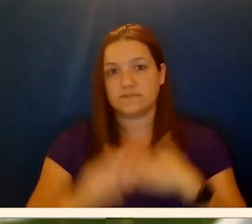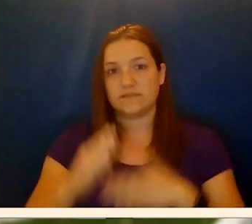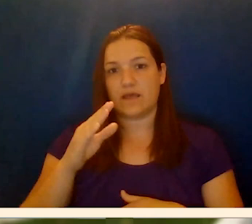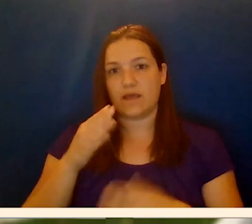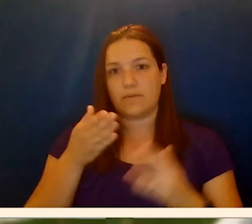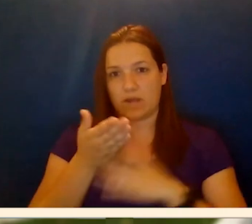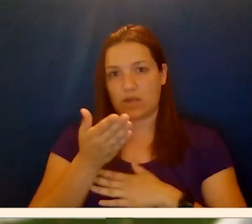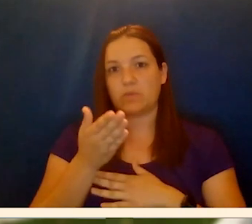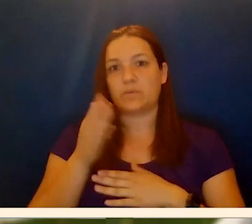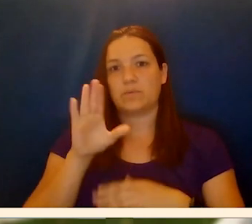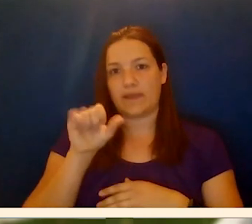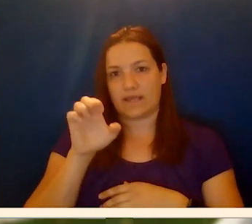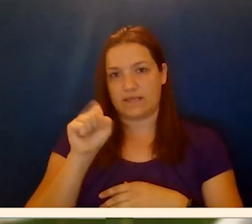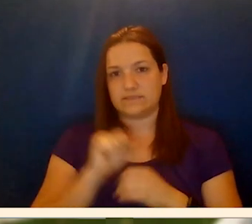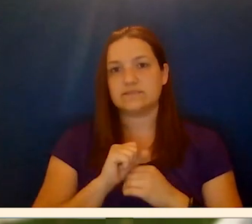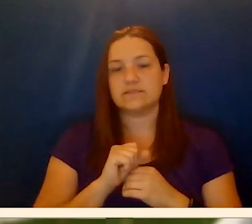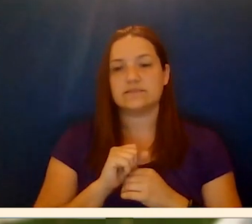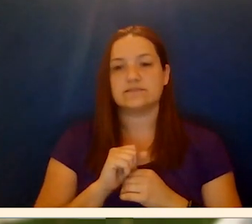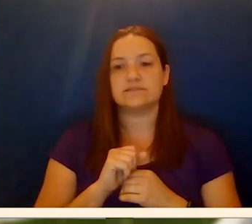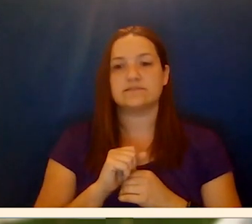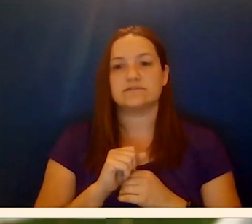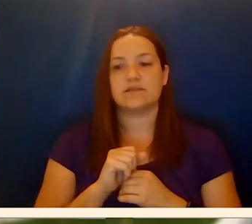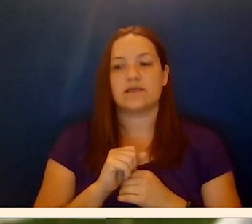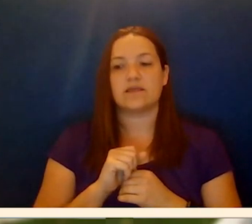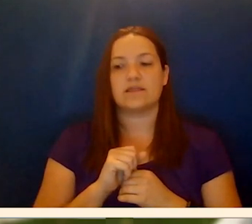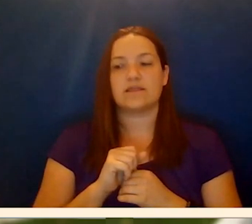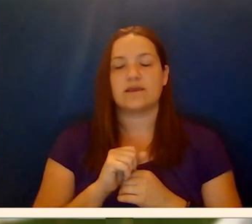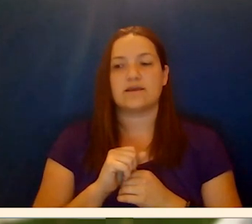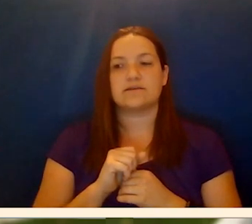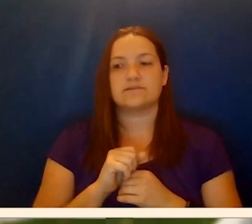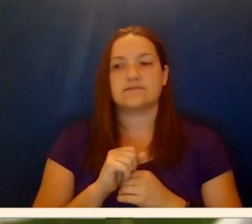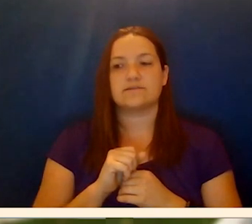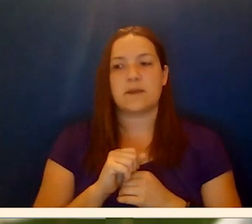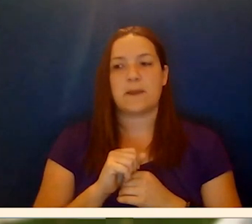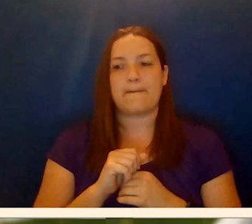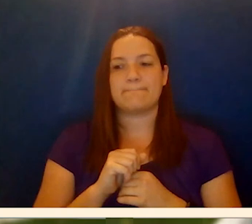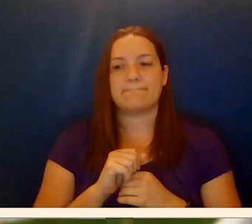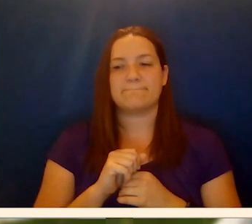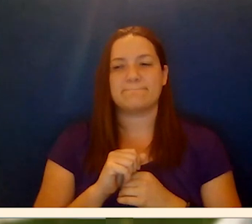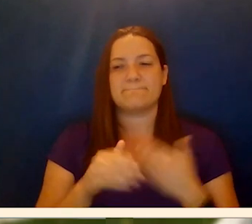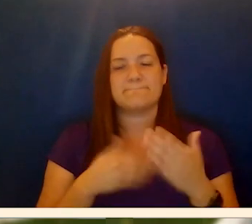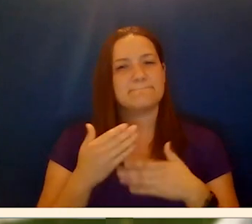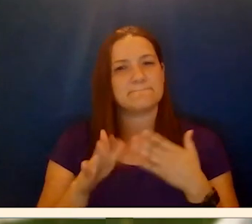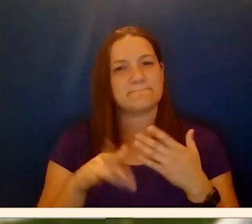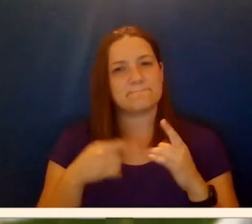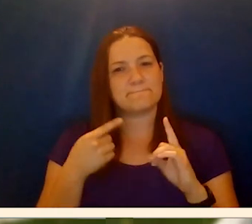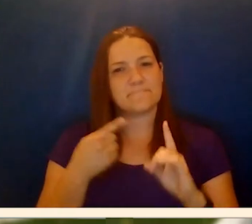that actually they get to the point where they think they need to be